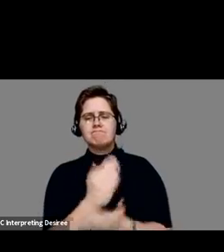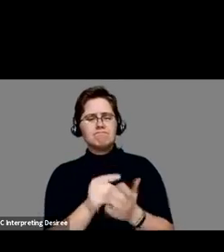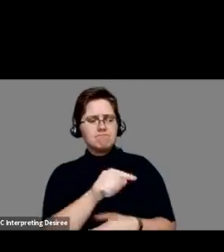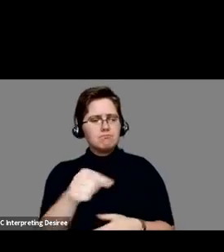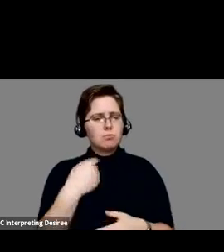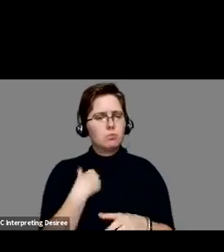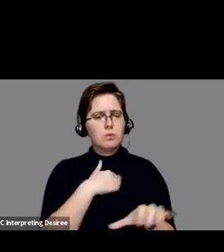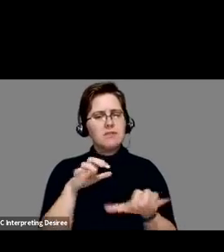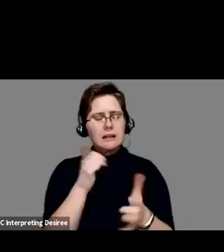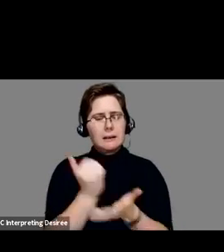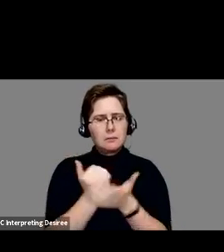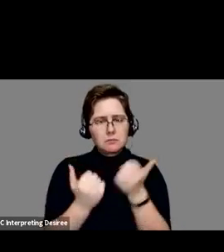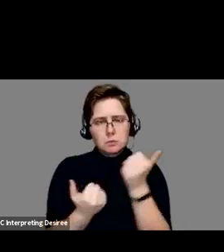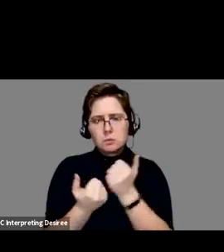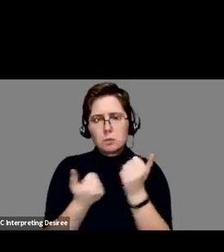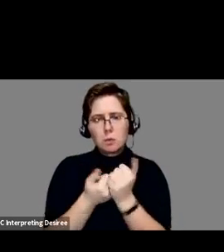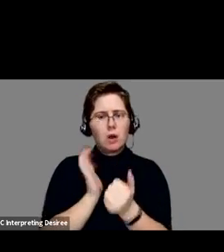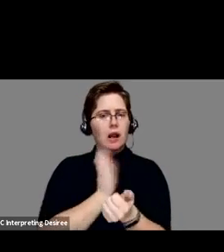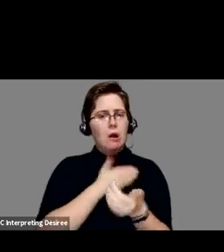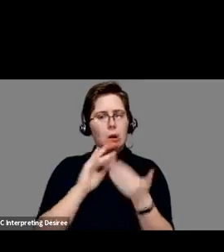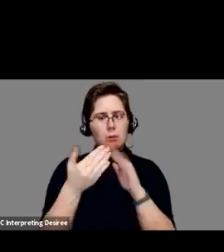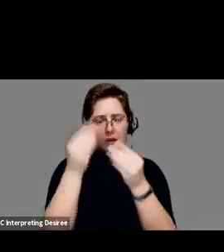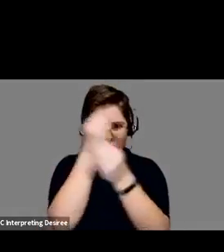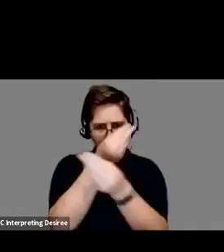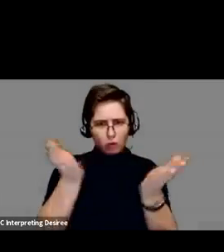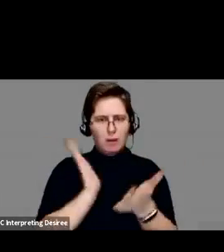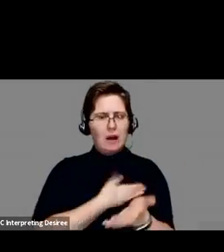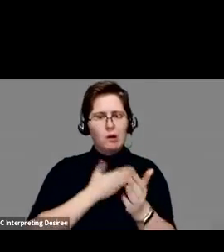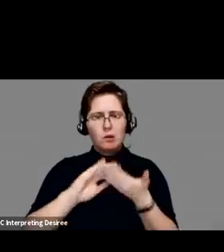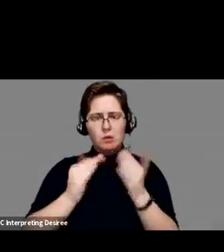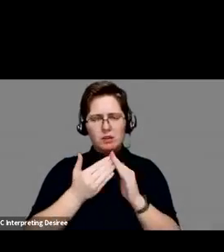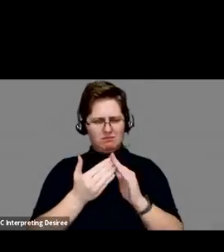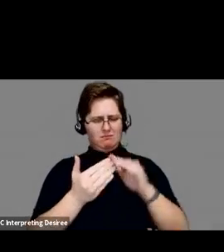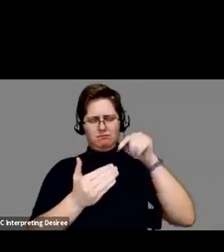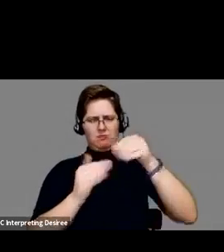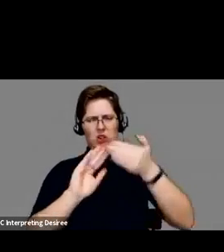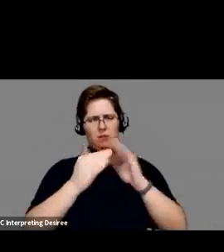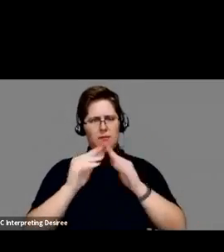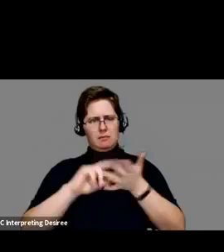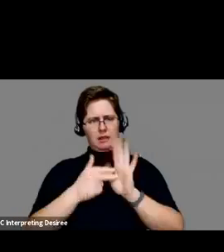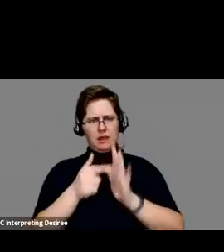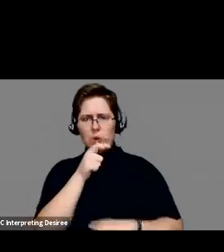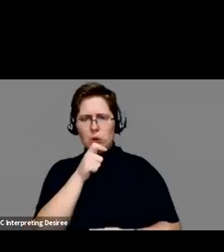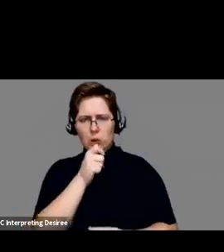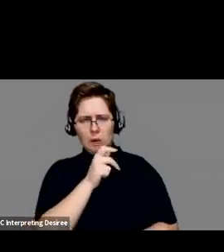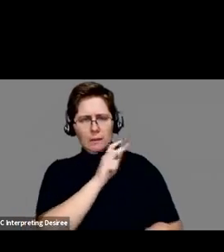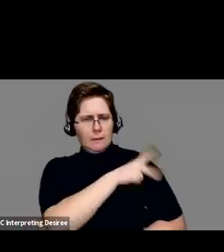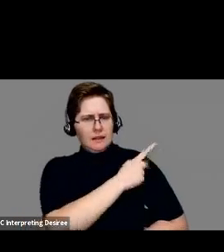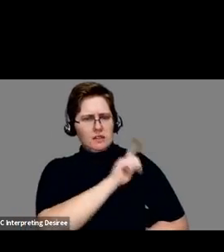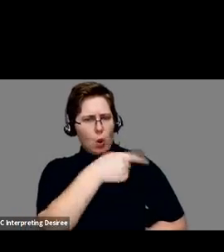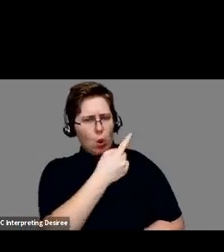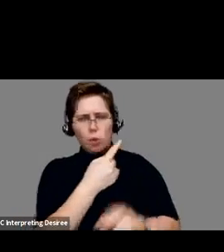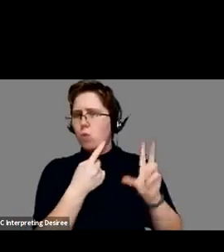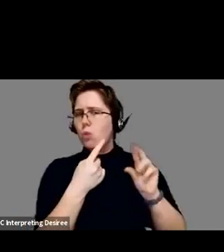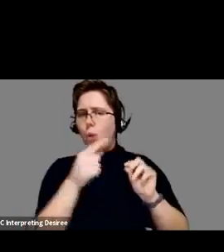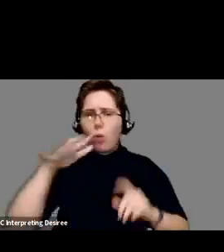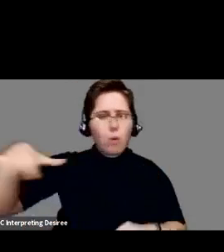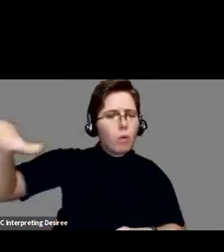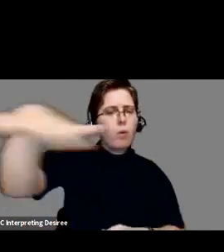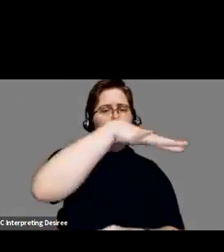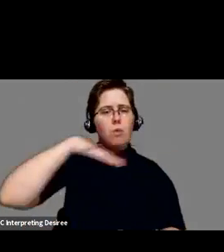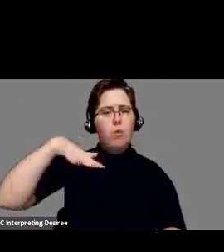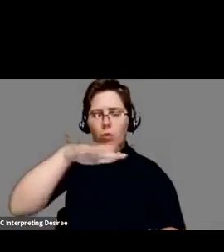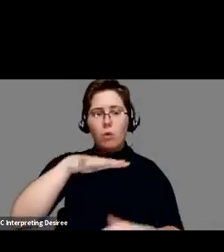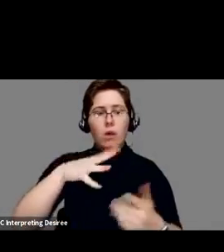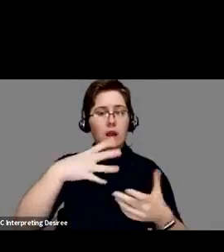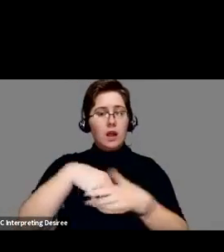and inform our community. So our community means not only our patients, but people who are out there in the community. And our community also includes